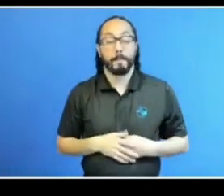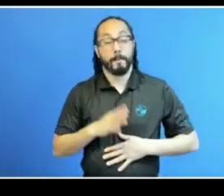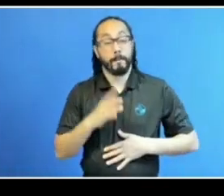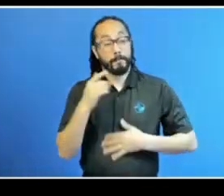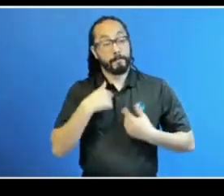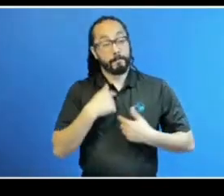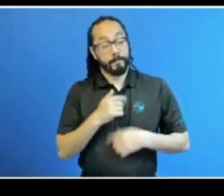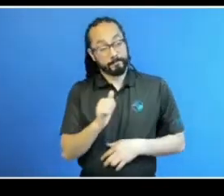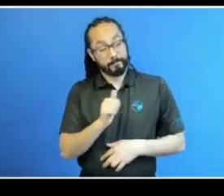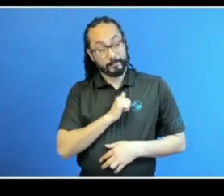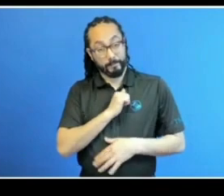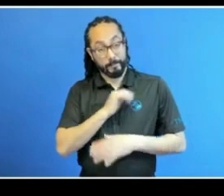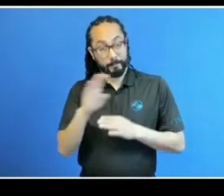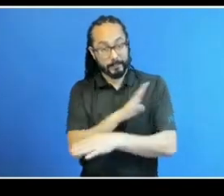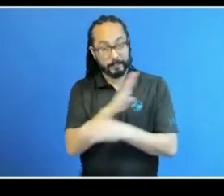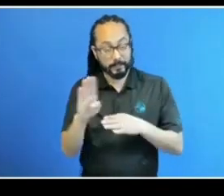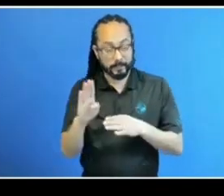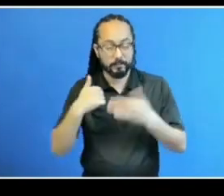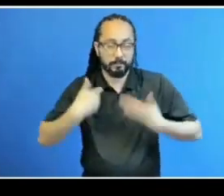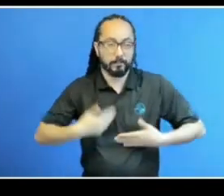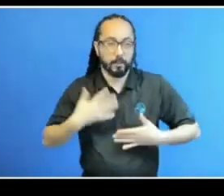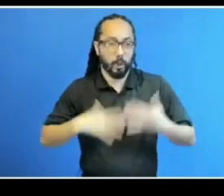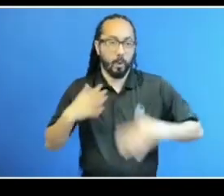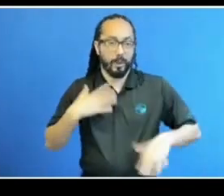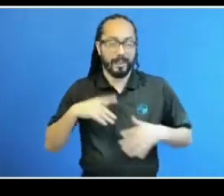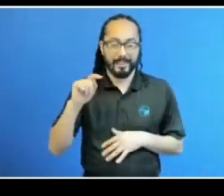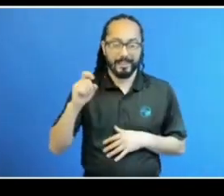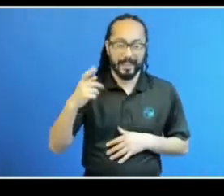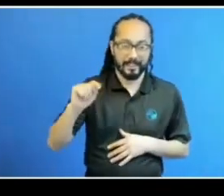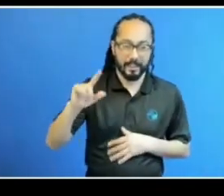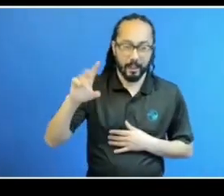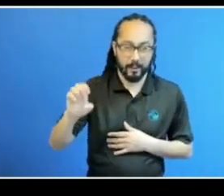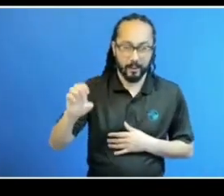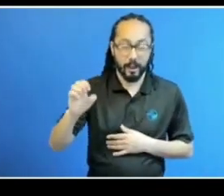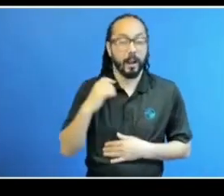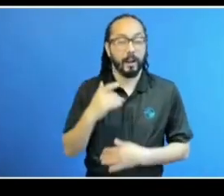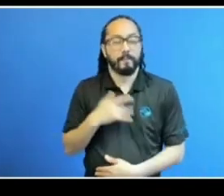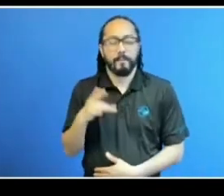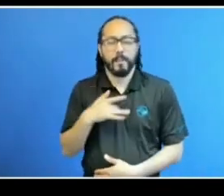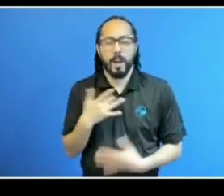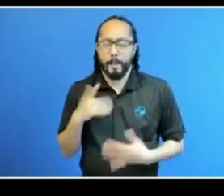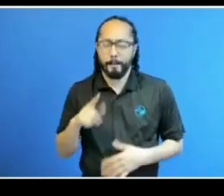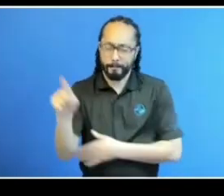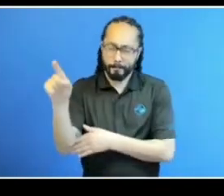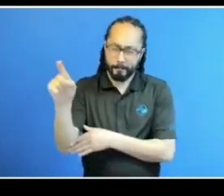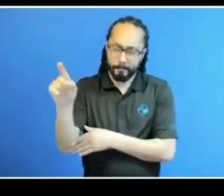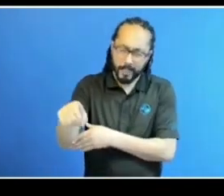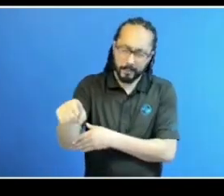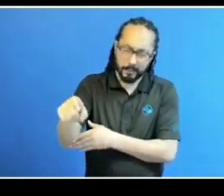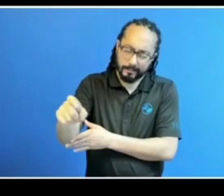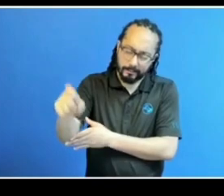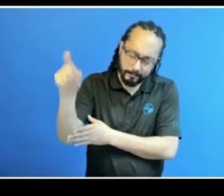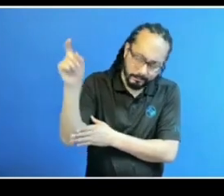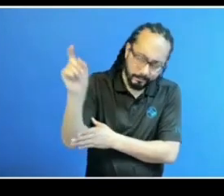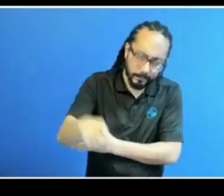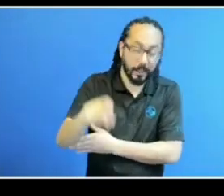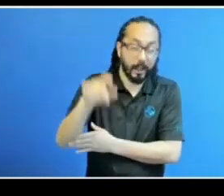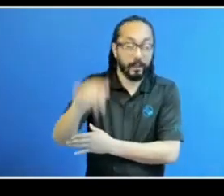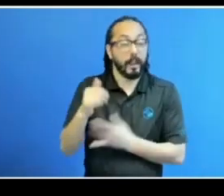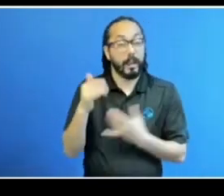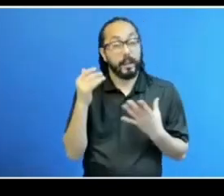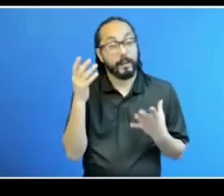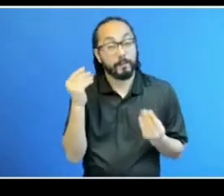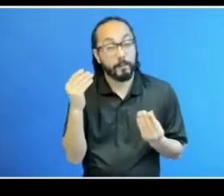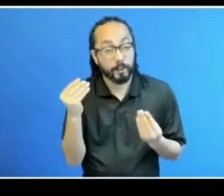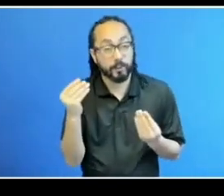textile, because that's what we do here, I feel obligated to bring that information and education to